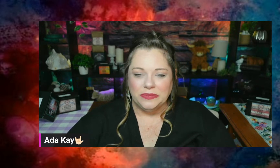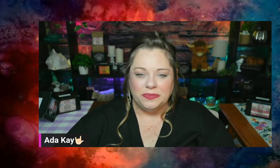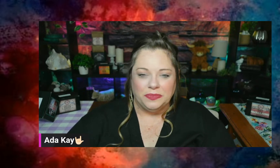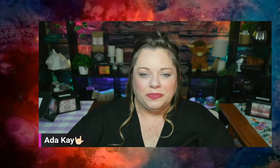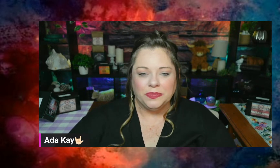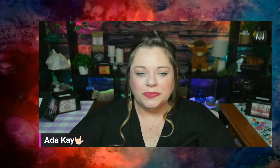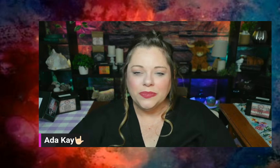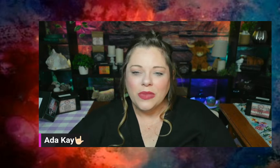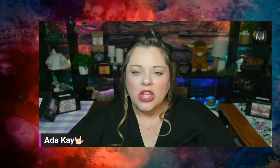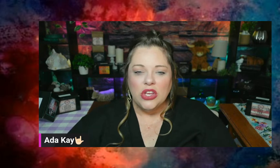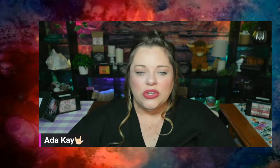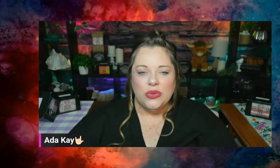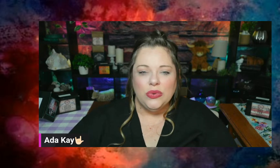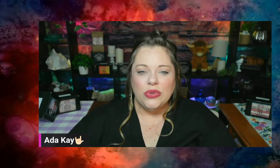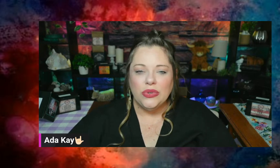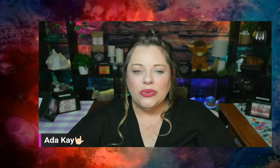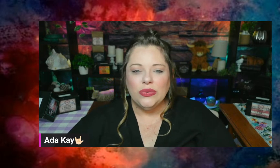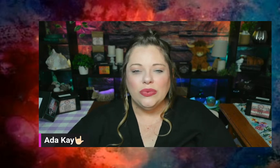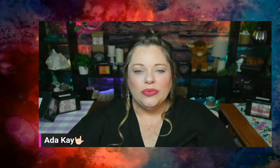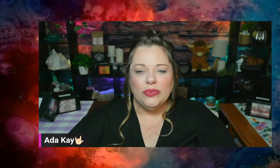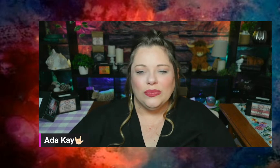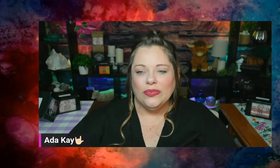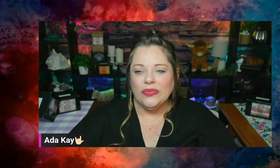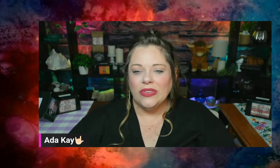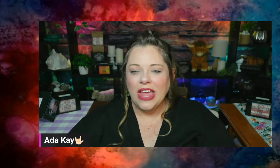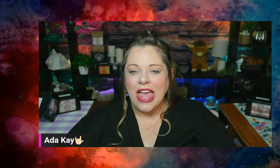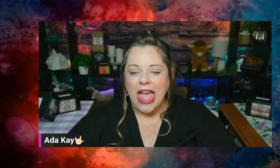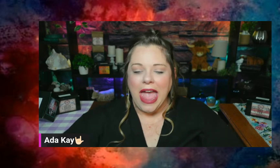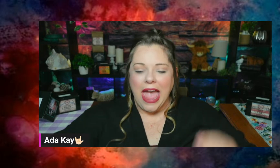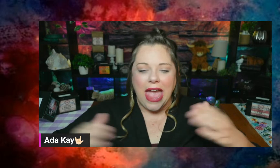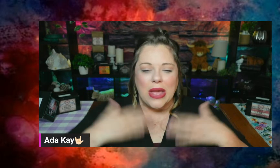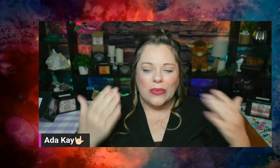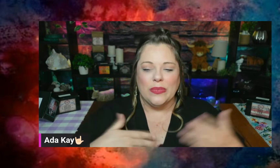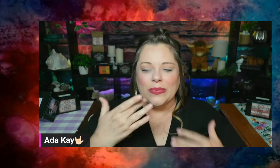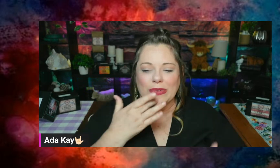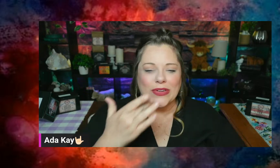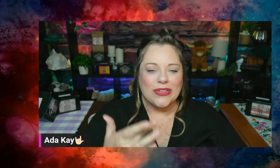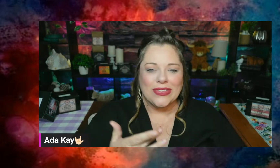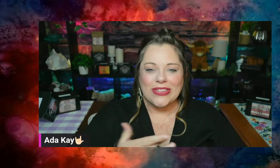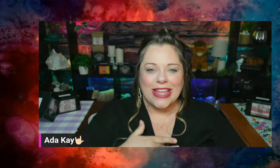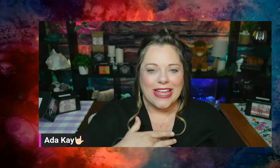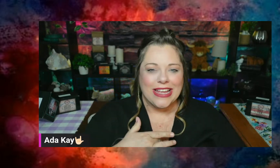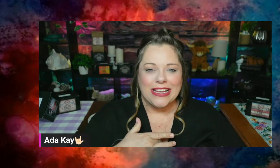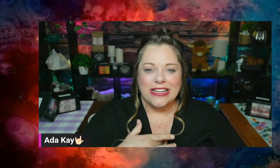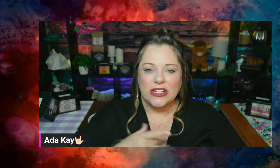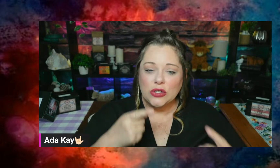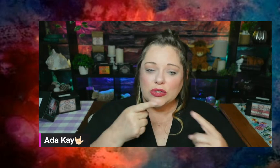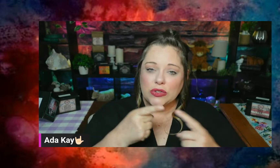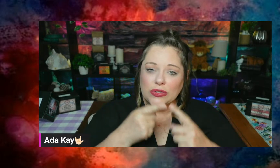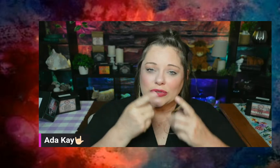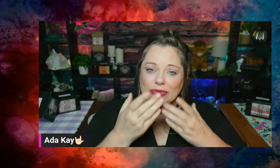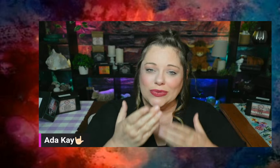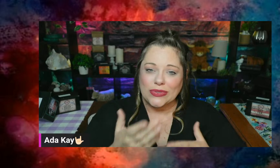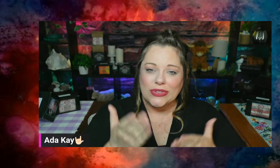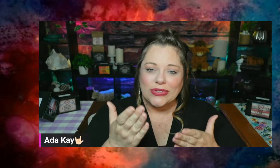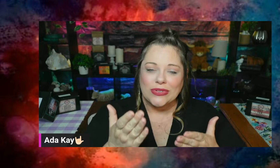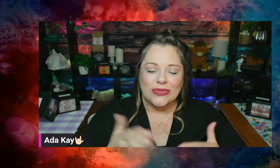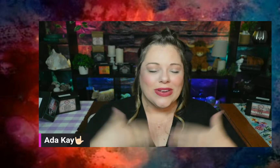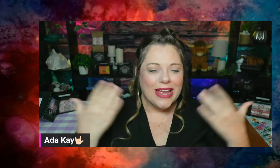Birthday to you. To you. Happy birthday to you.